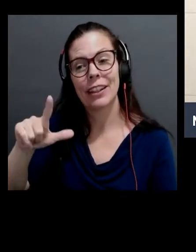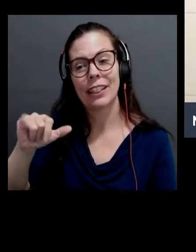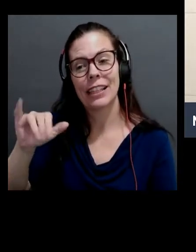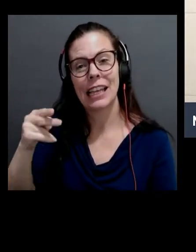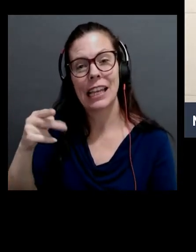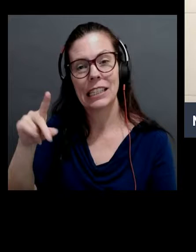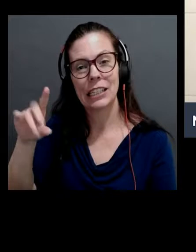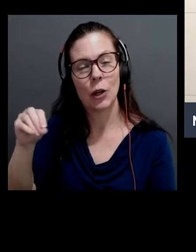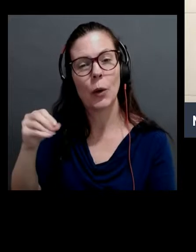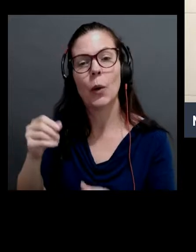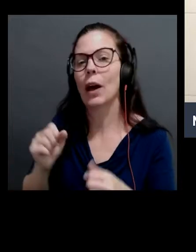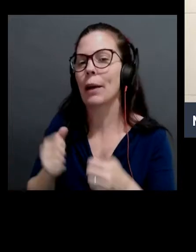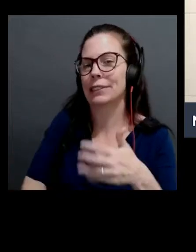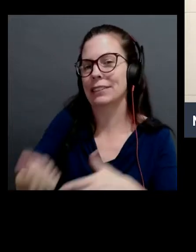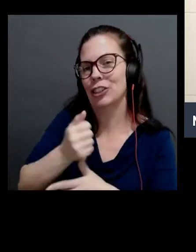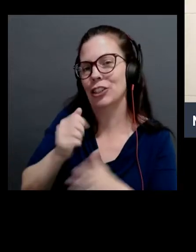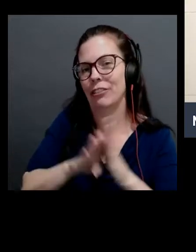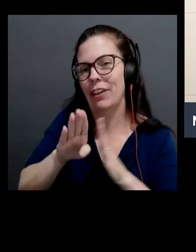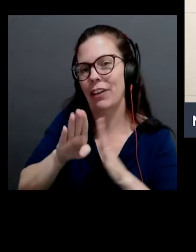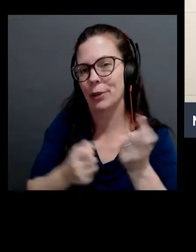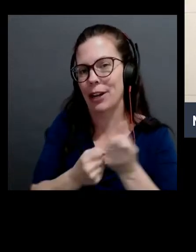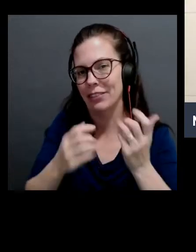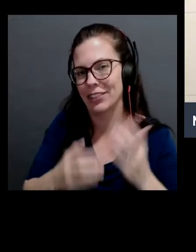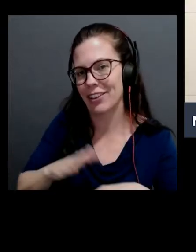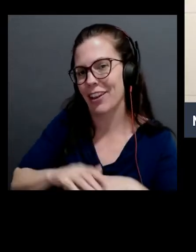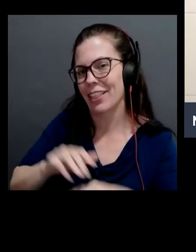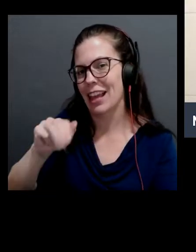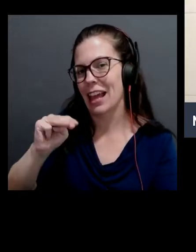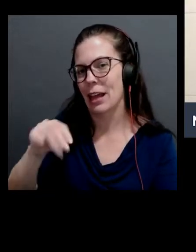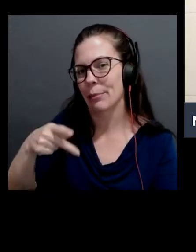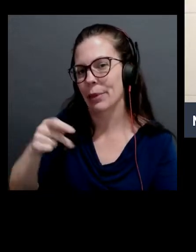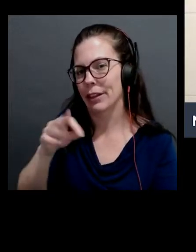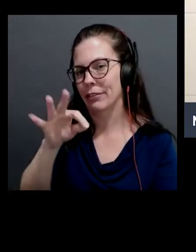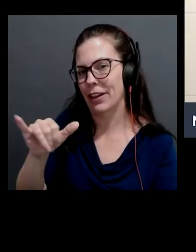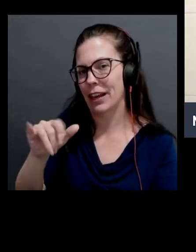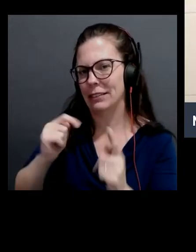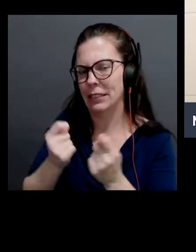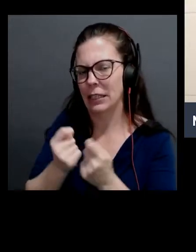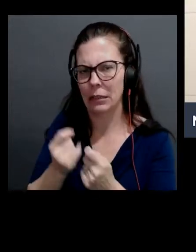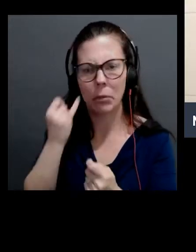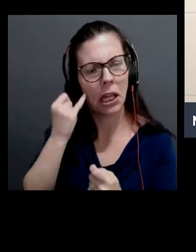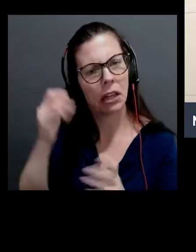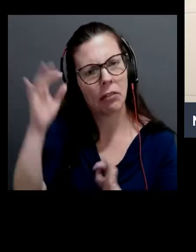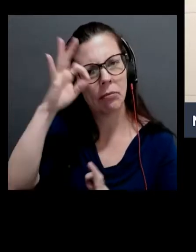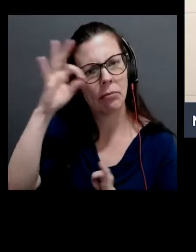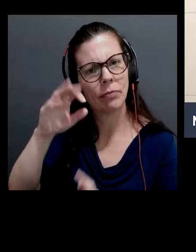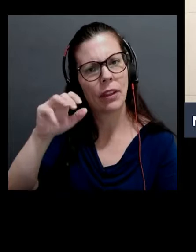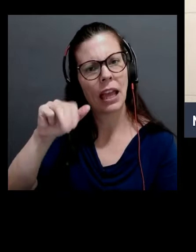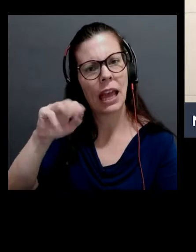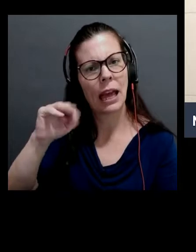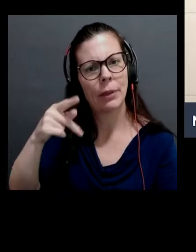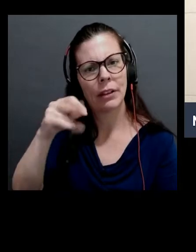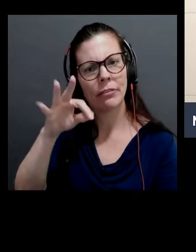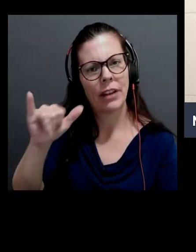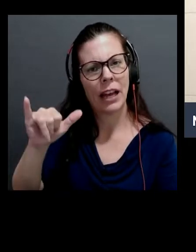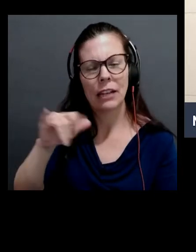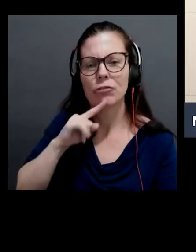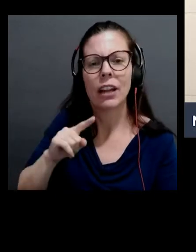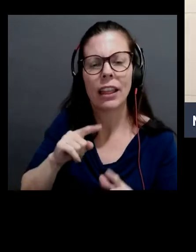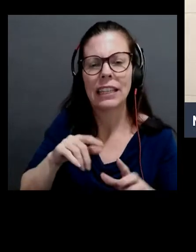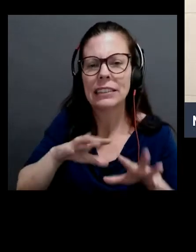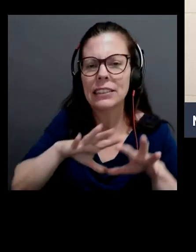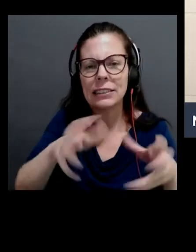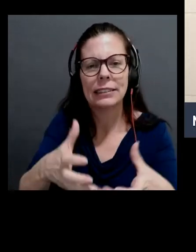on the Amplify team. If you're not familiar with Amplify, really it's a set of tools and services that we provide to